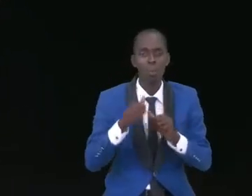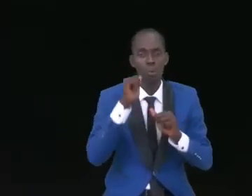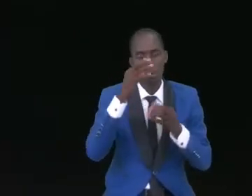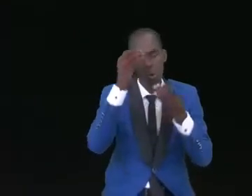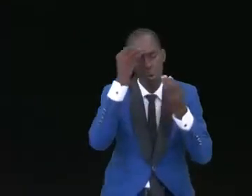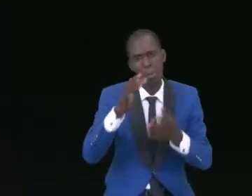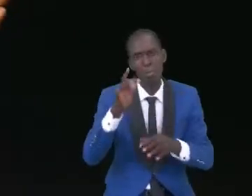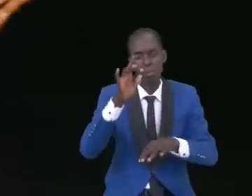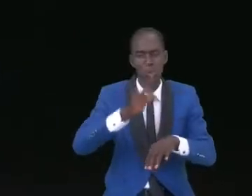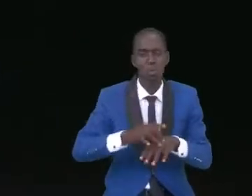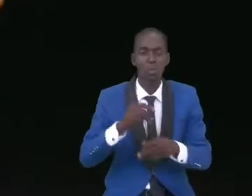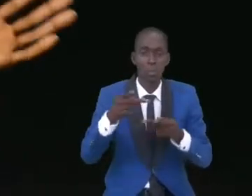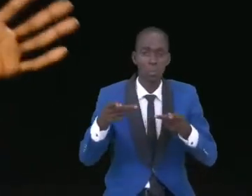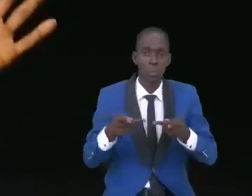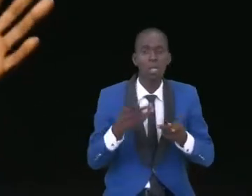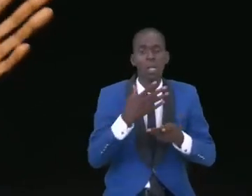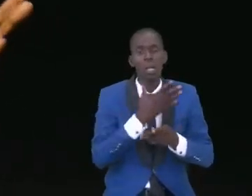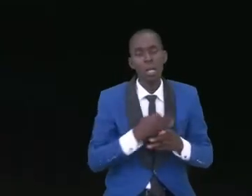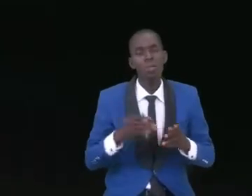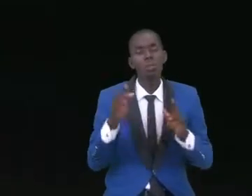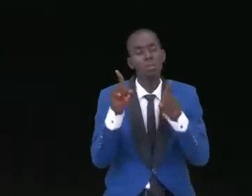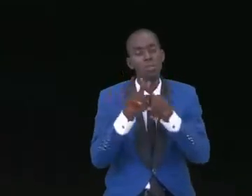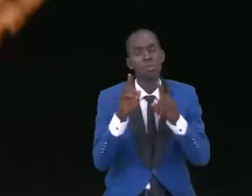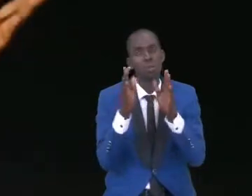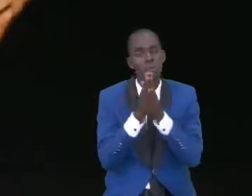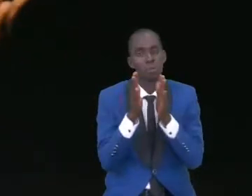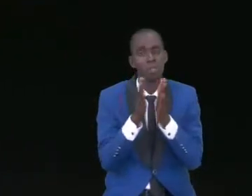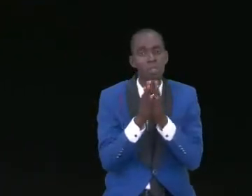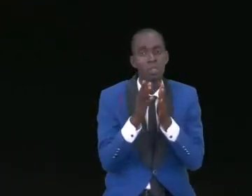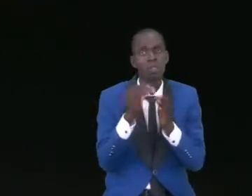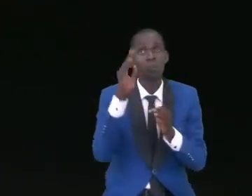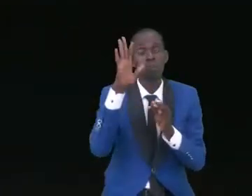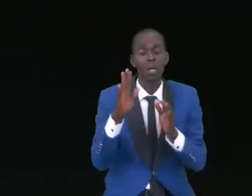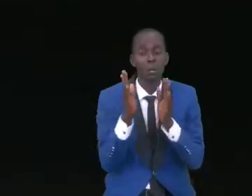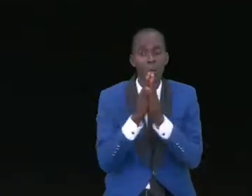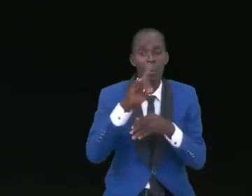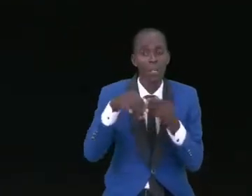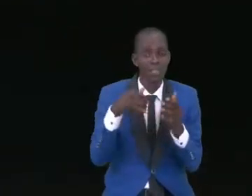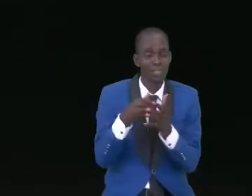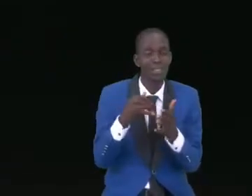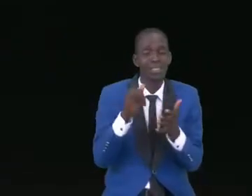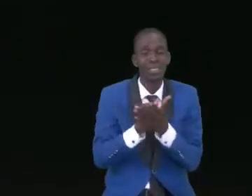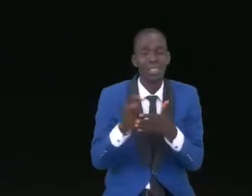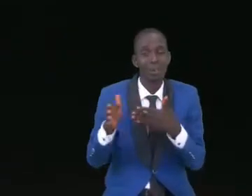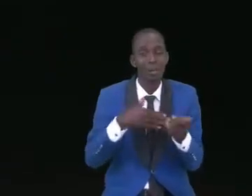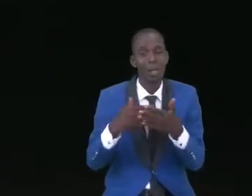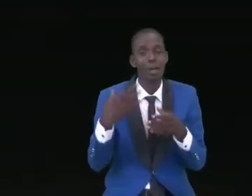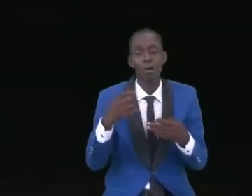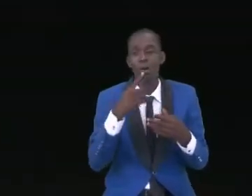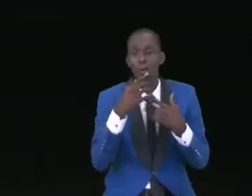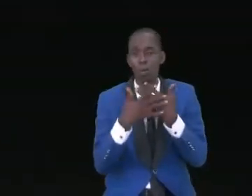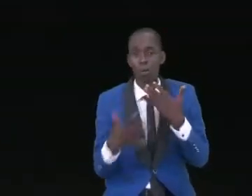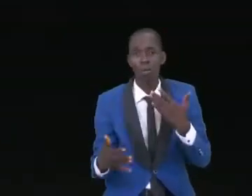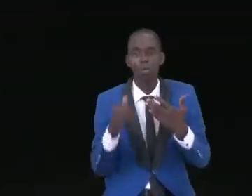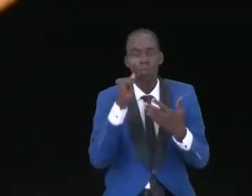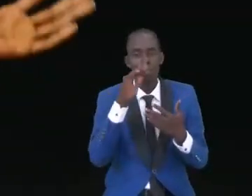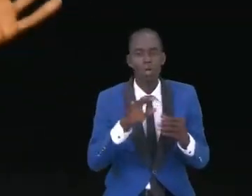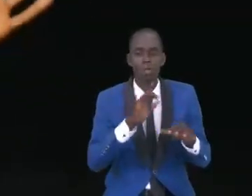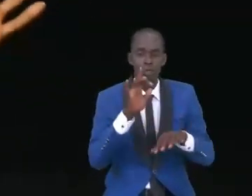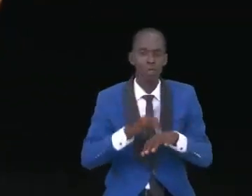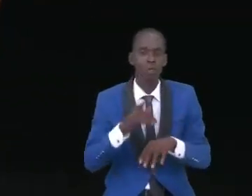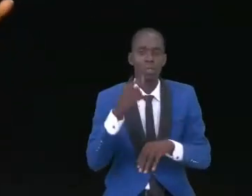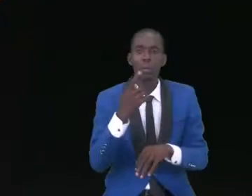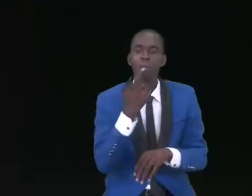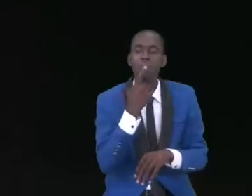and he mentioned my problem particularly, that the issue of blood. So I put my hand in my mouth, and the